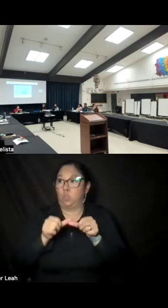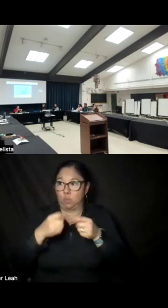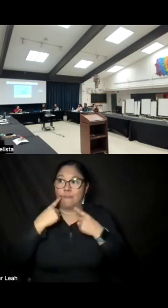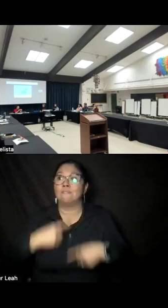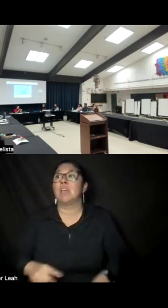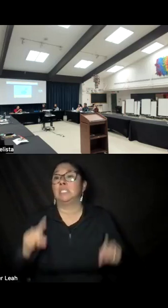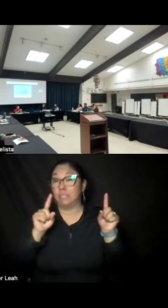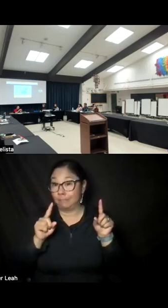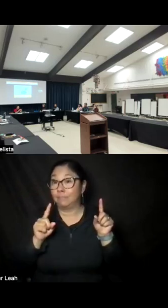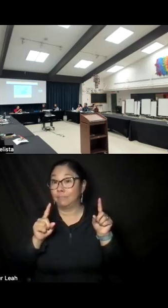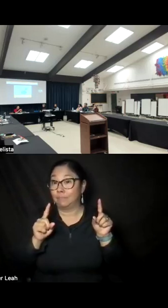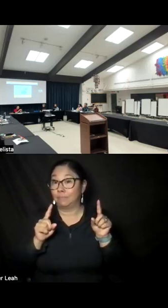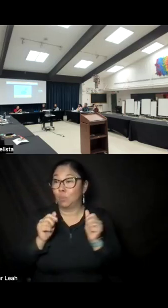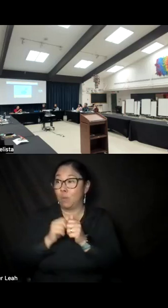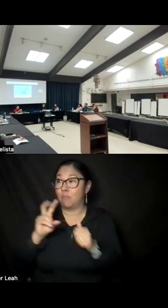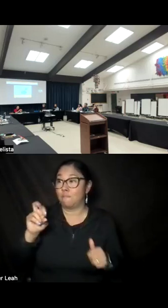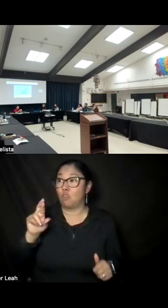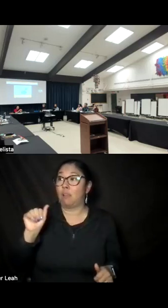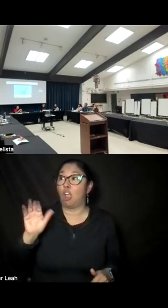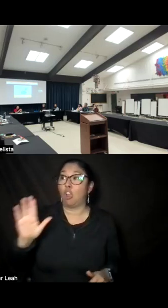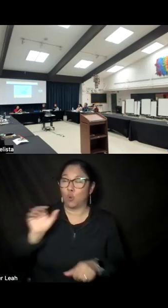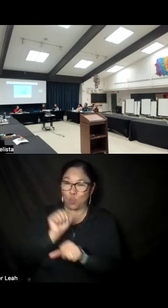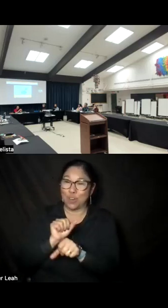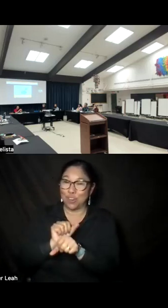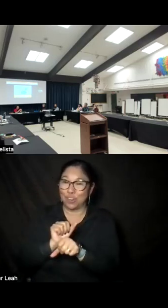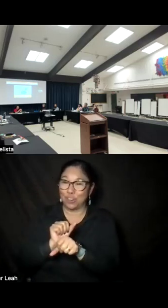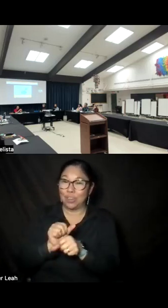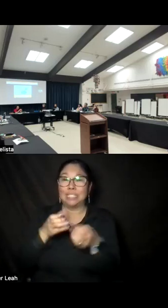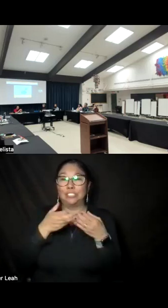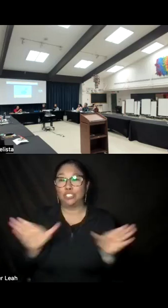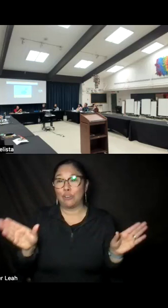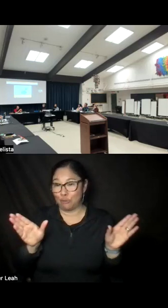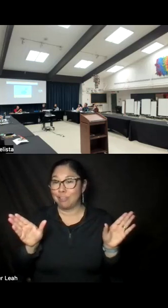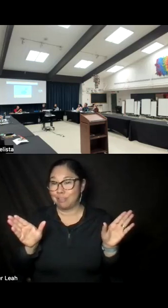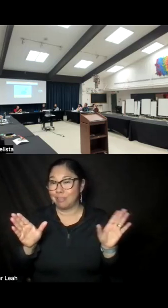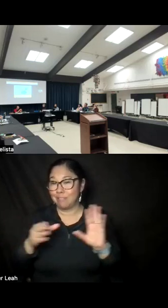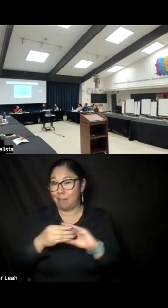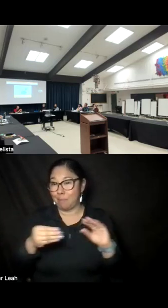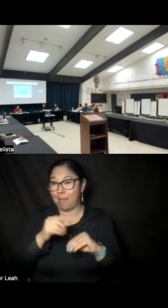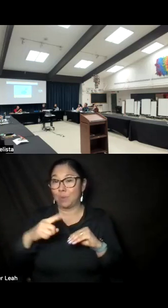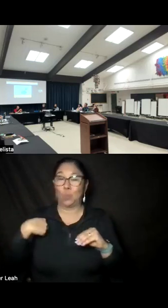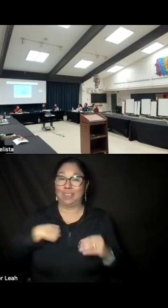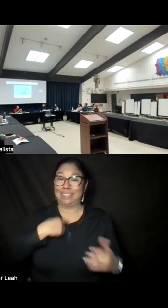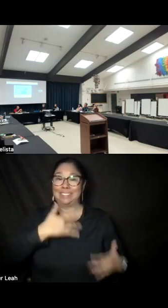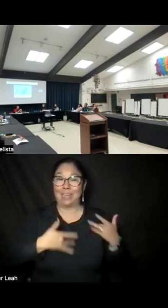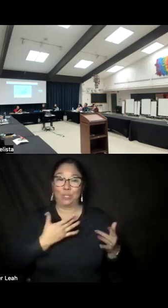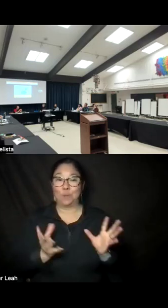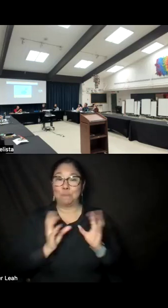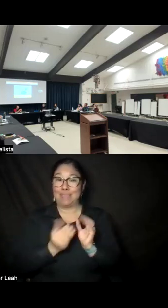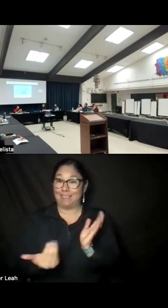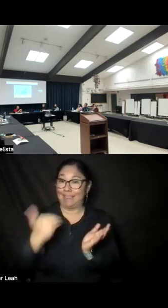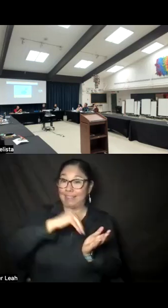in Veronica's work. So that's a general overview, and we are excited to meet again, which